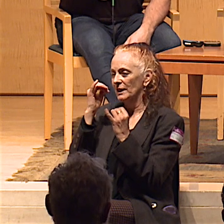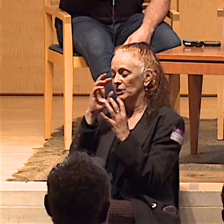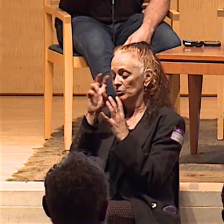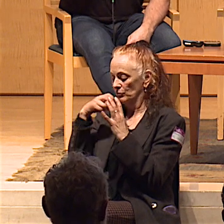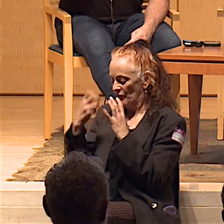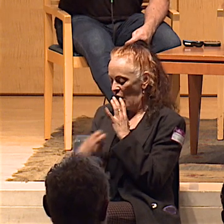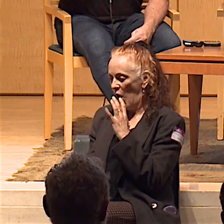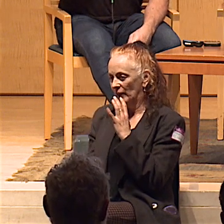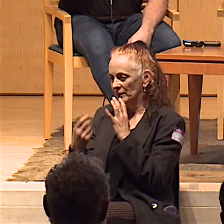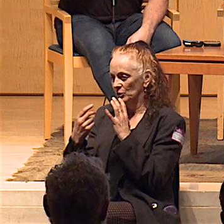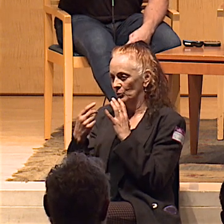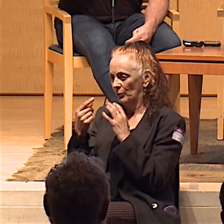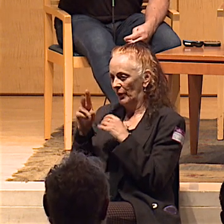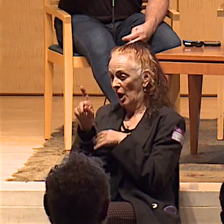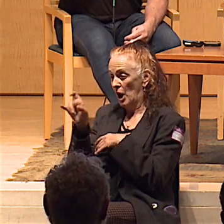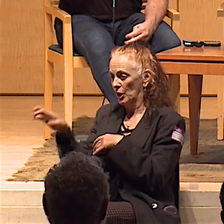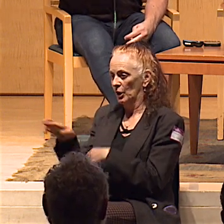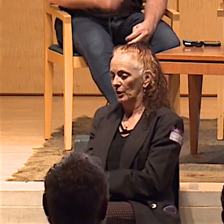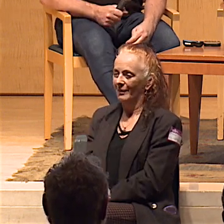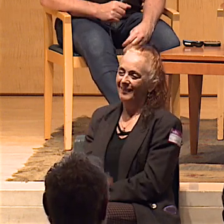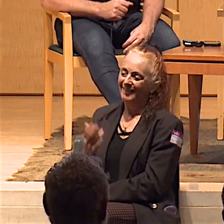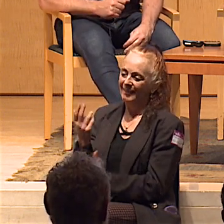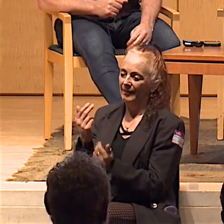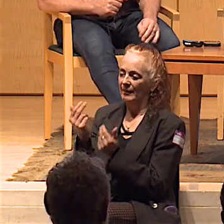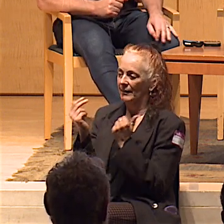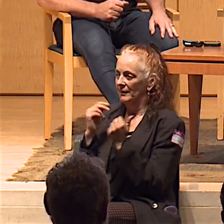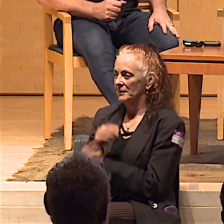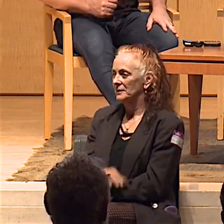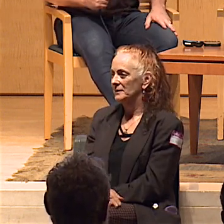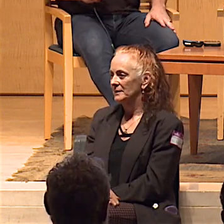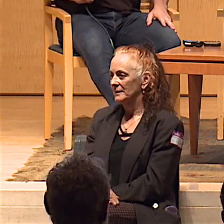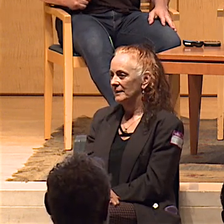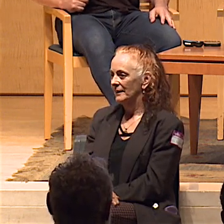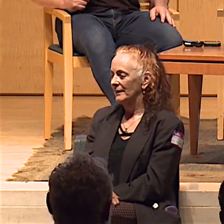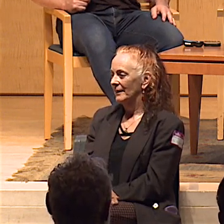I literally didn't even realize I was saying that until I said it. That's what he said?